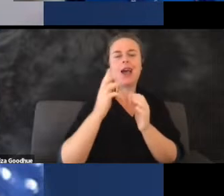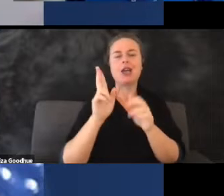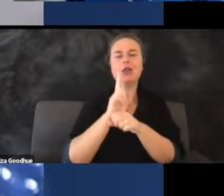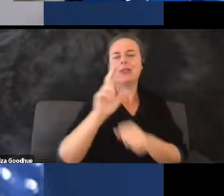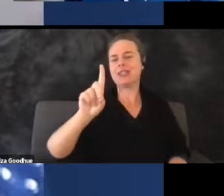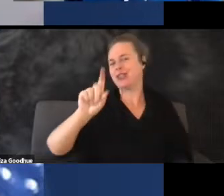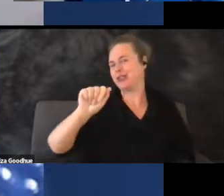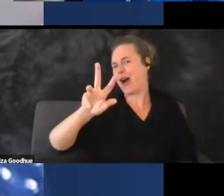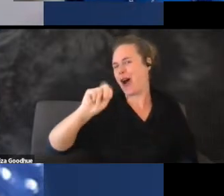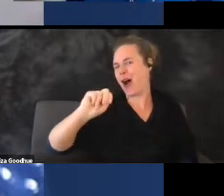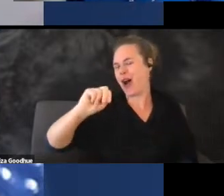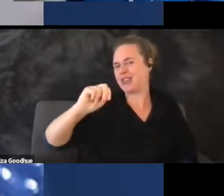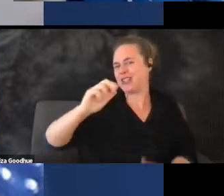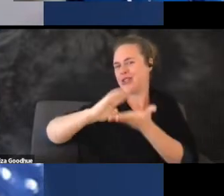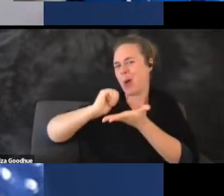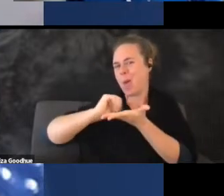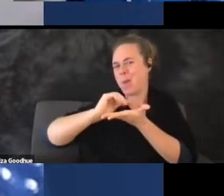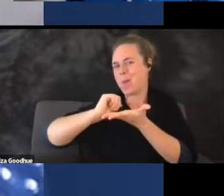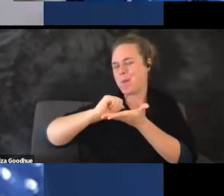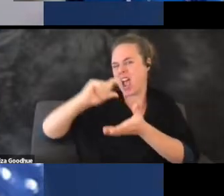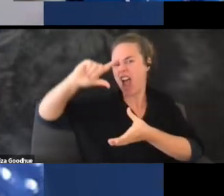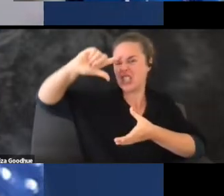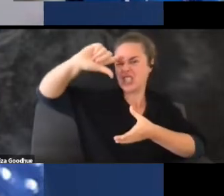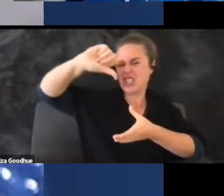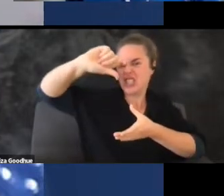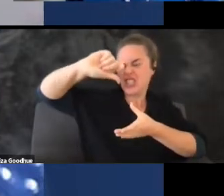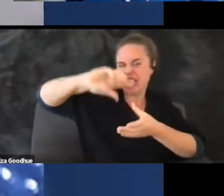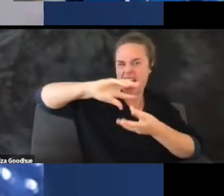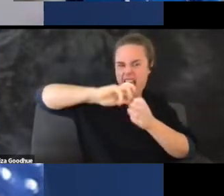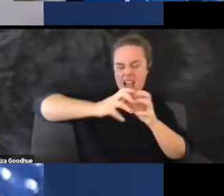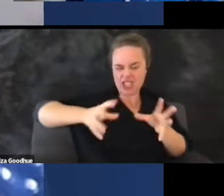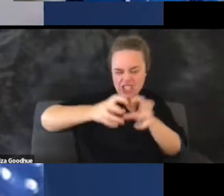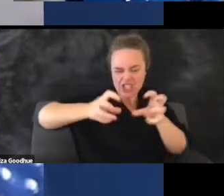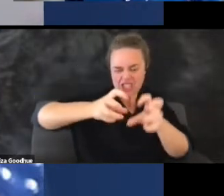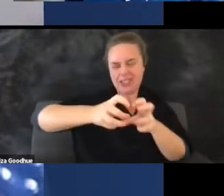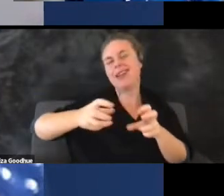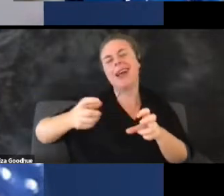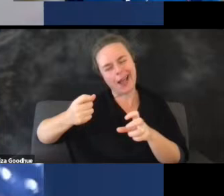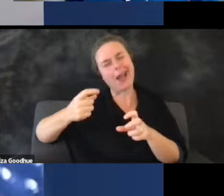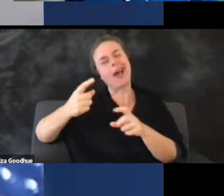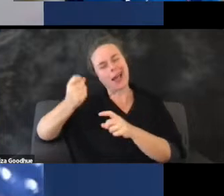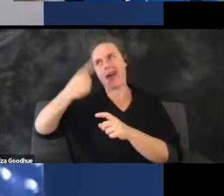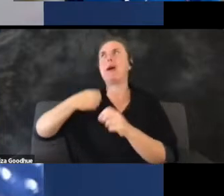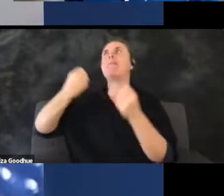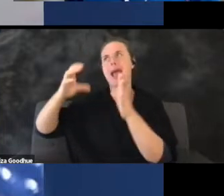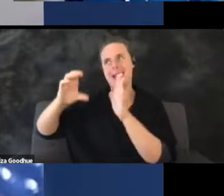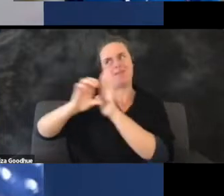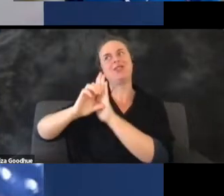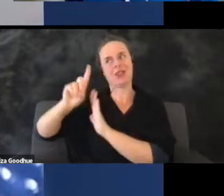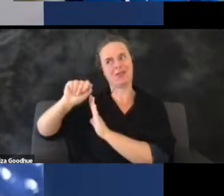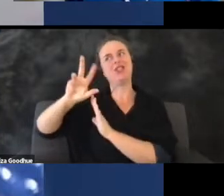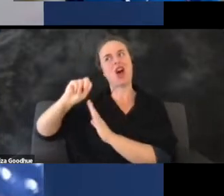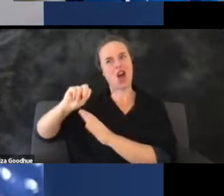dishwashing soap. Oh, there's a lot of pictures of Dawn when I was putting this presentation together. And then you have